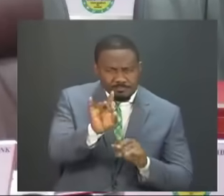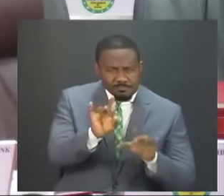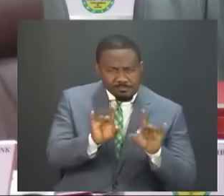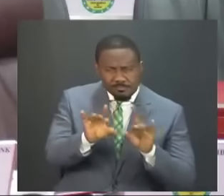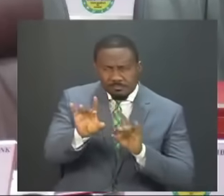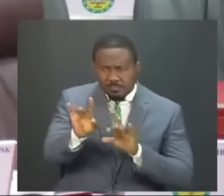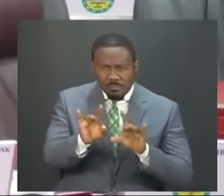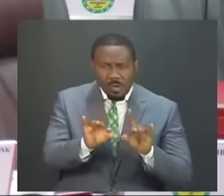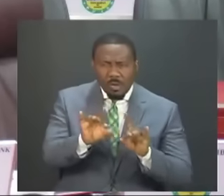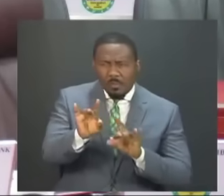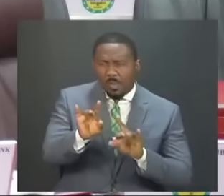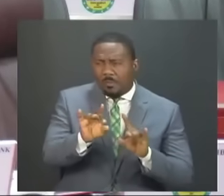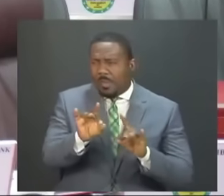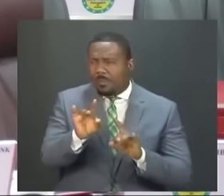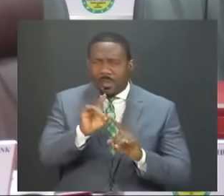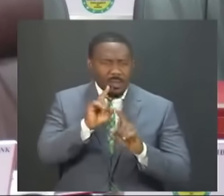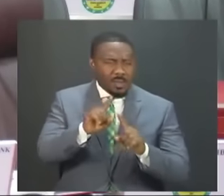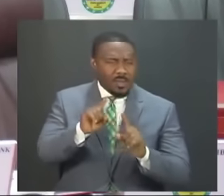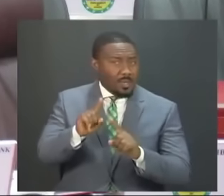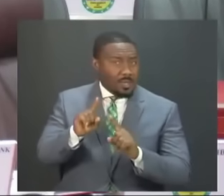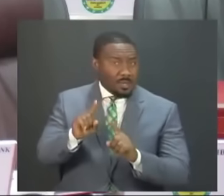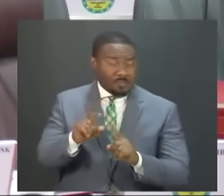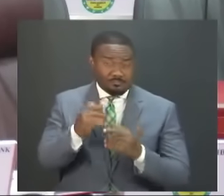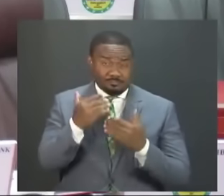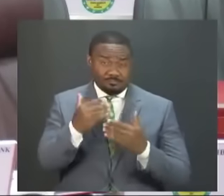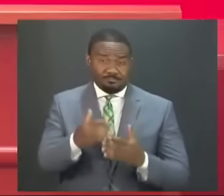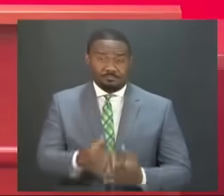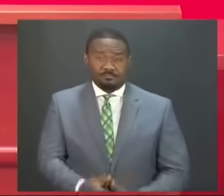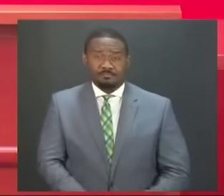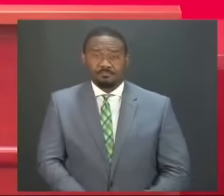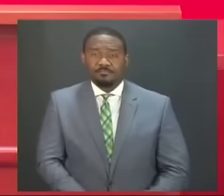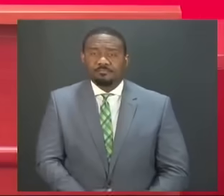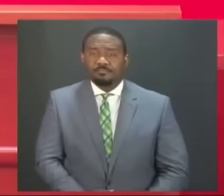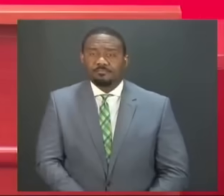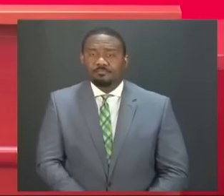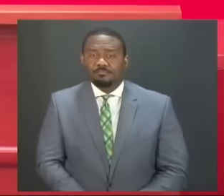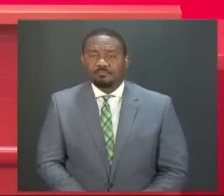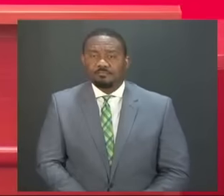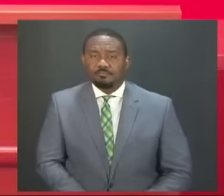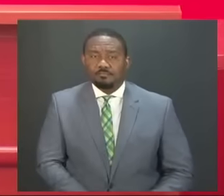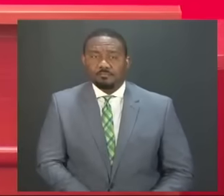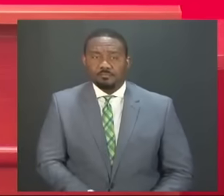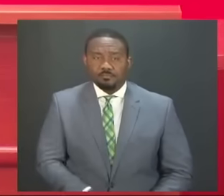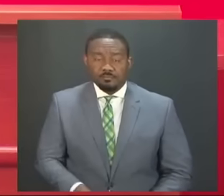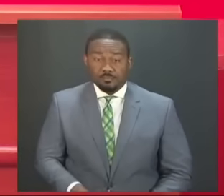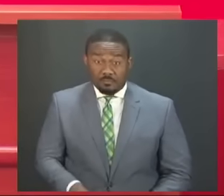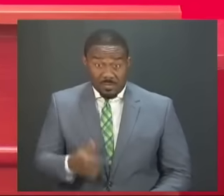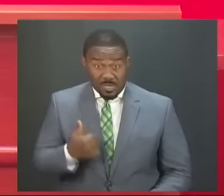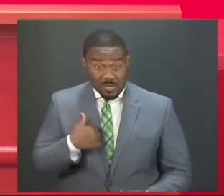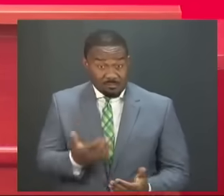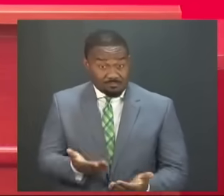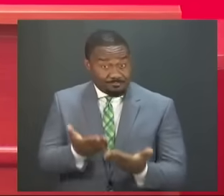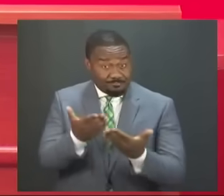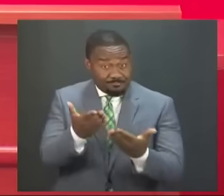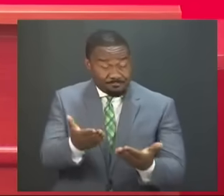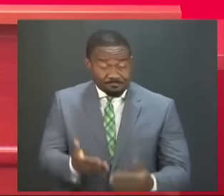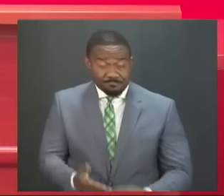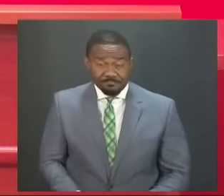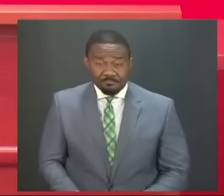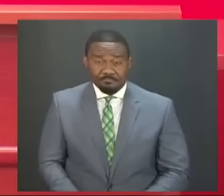get these questions dealt with. I thank you, Speaker. Thank you very much. On that note, I have a suggestion to the